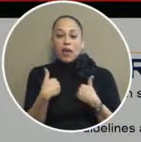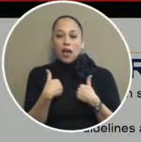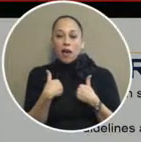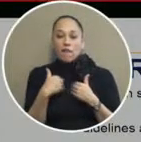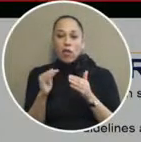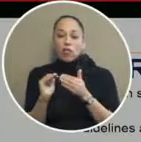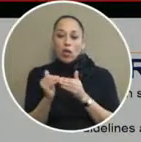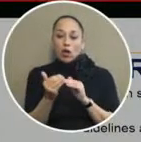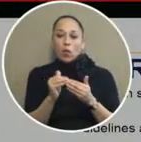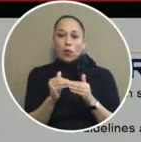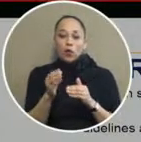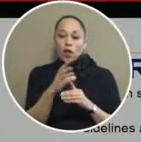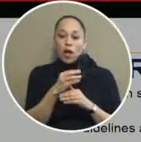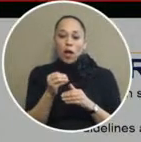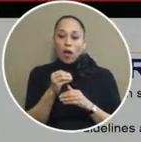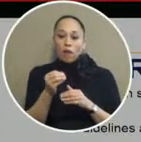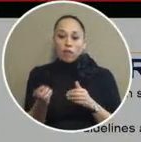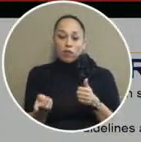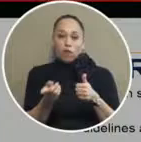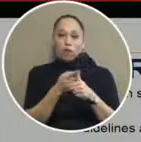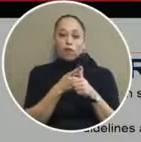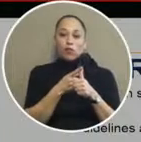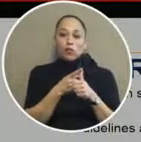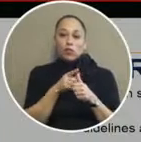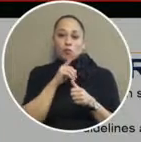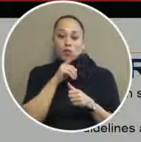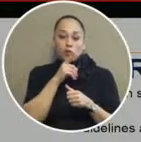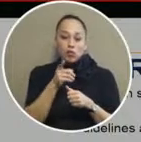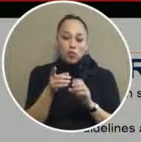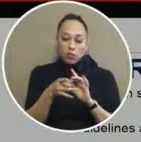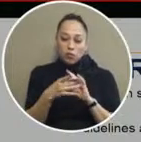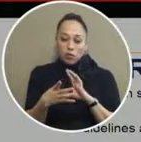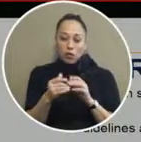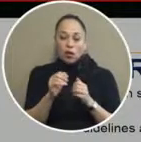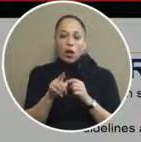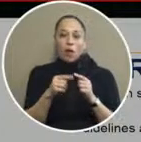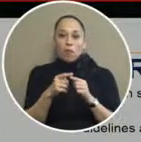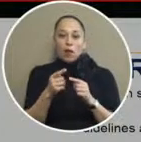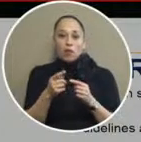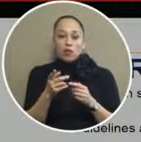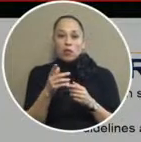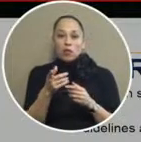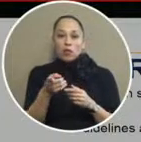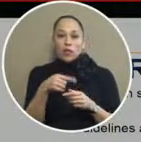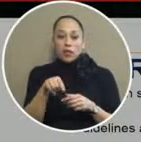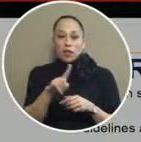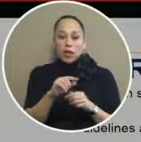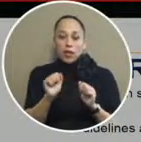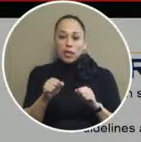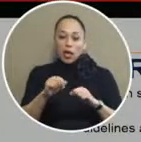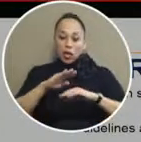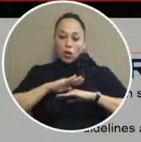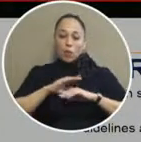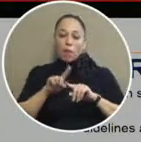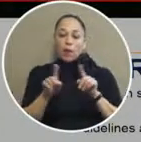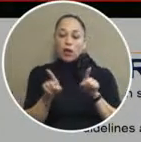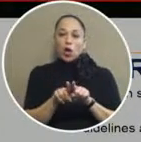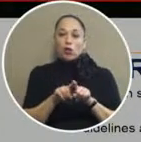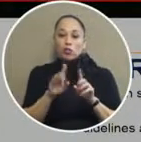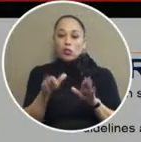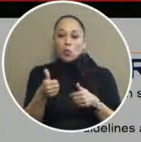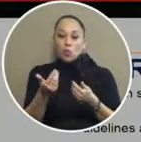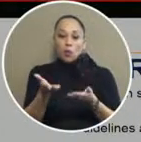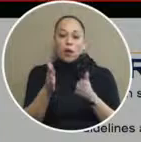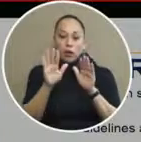the community in the forefront to make sure that regardless of what the requirements were, they complied, but also provided